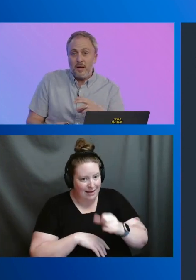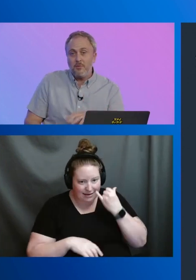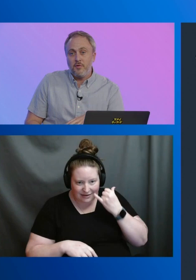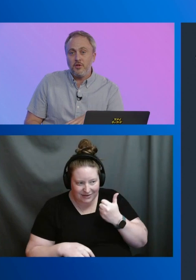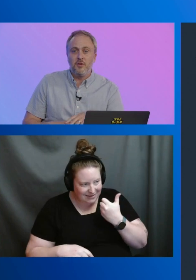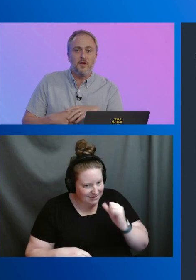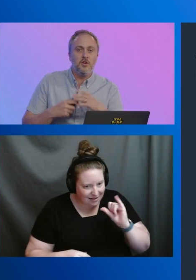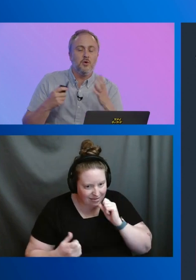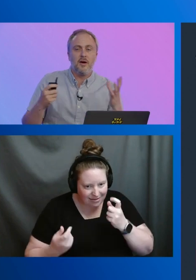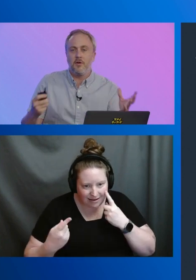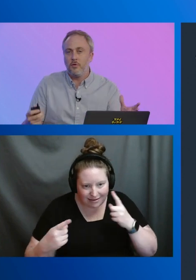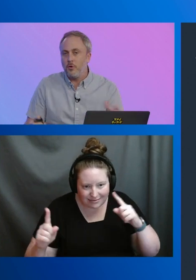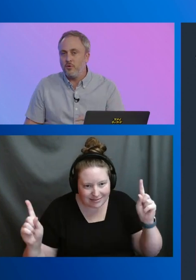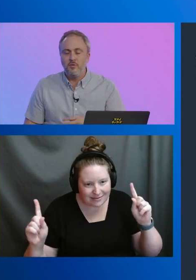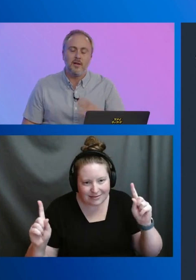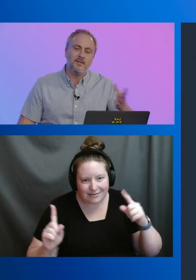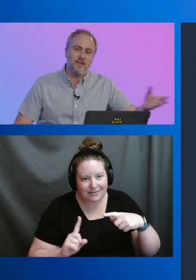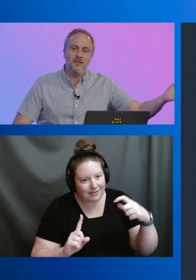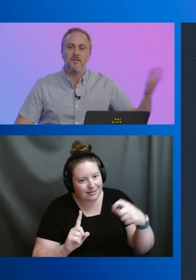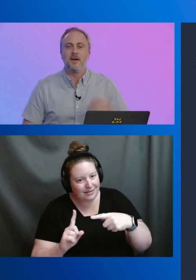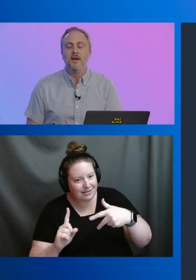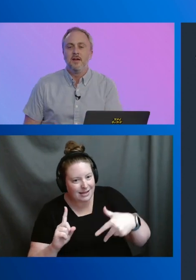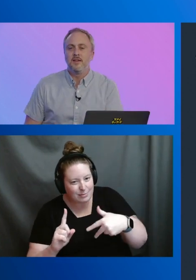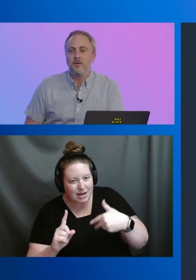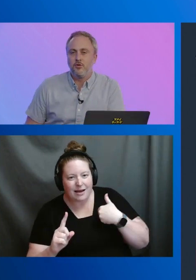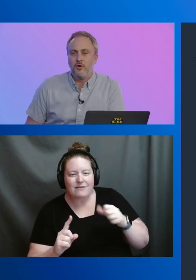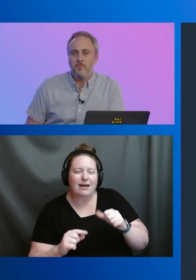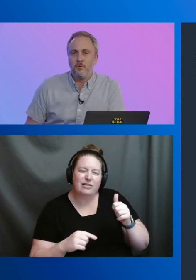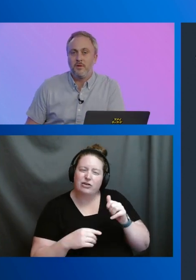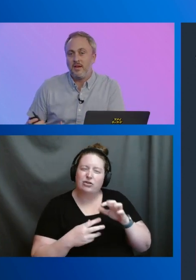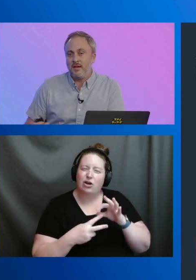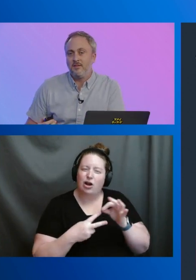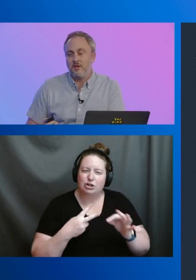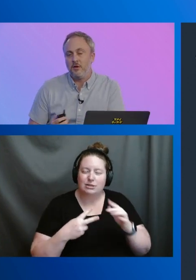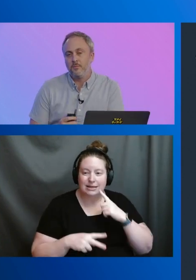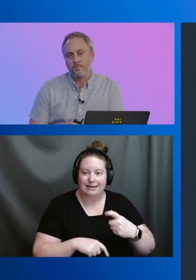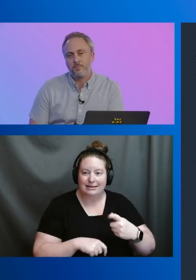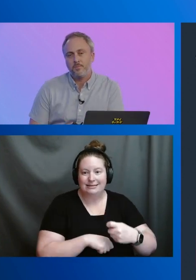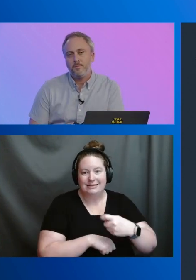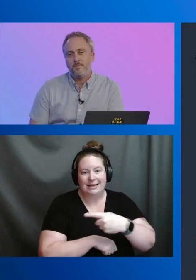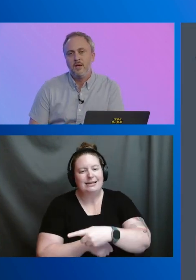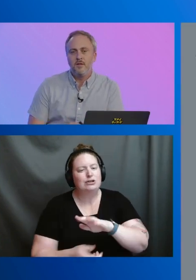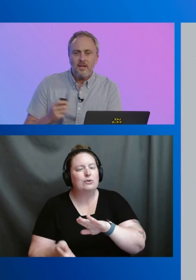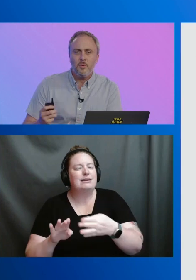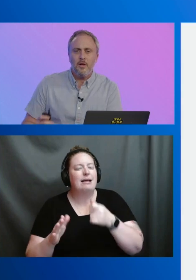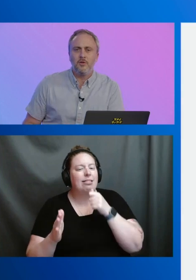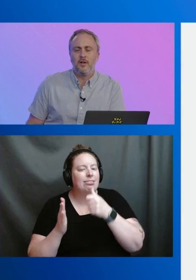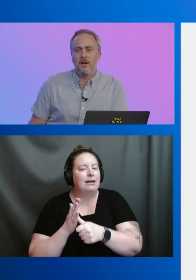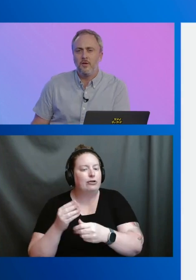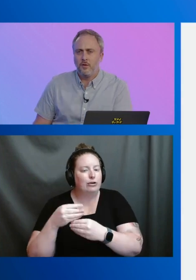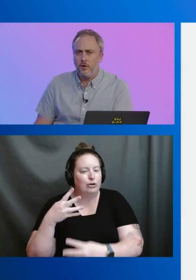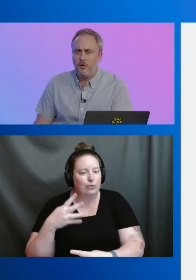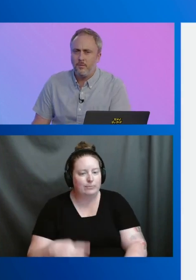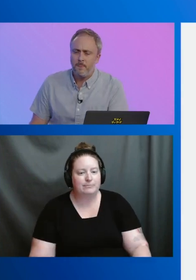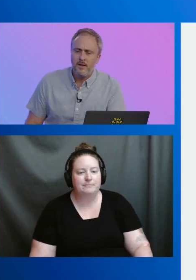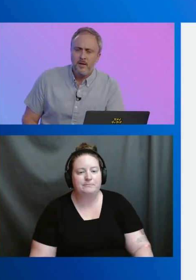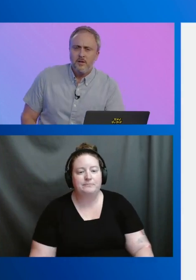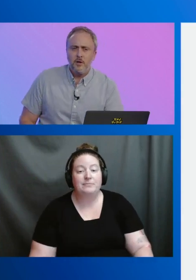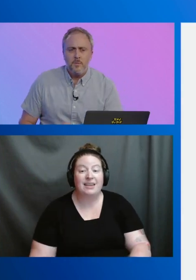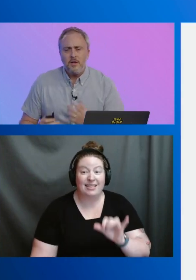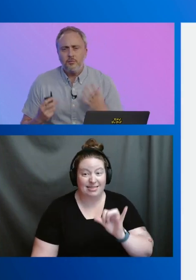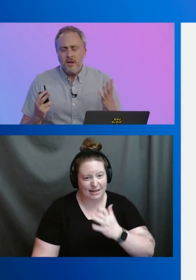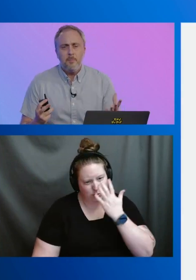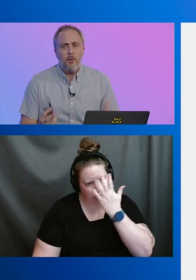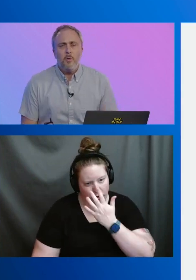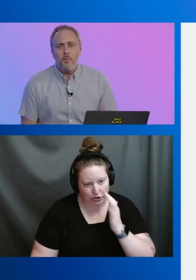invoked your Lambda function, then you have other options like sending that downstream to a dead letter queue. So that's what it looks like under the hood.